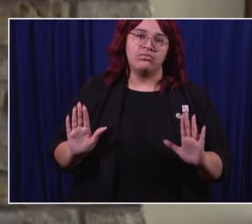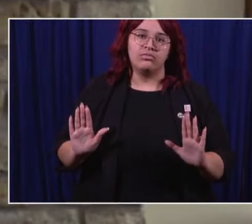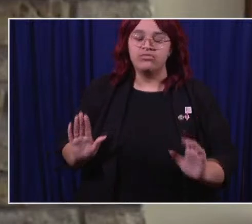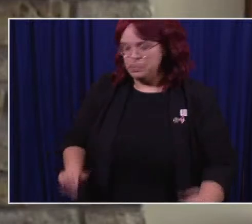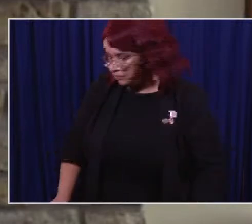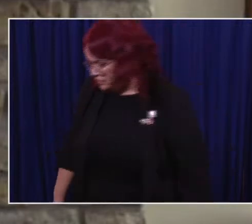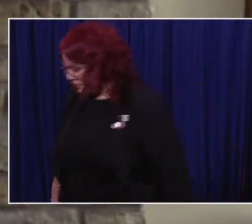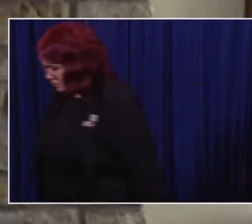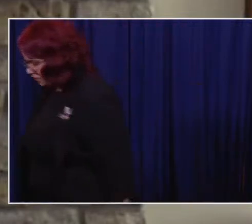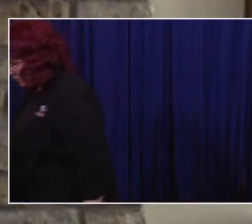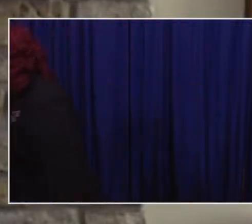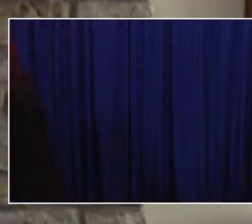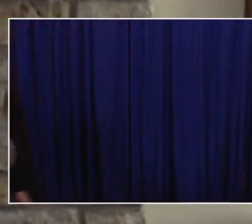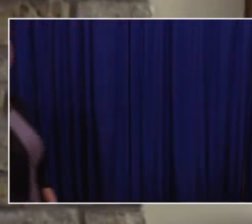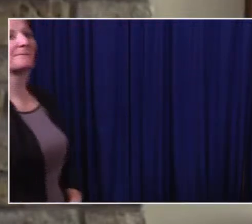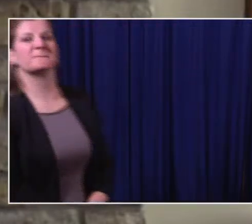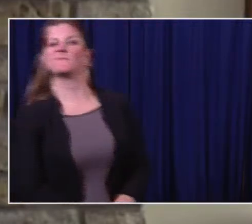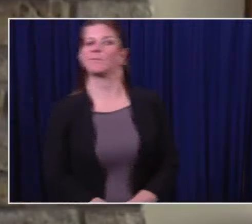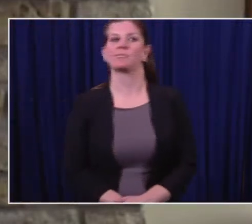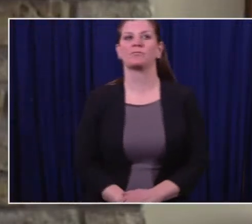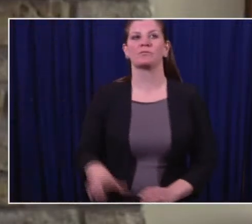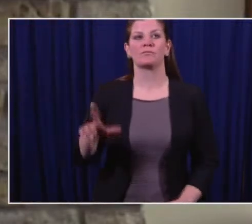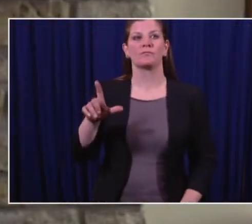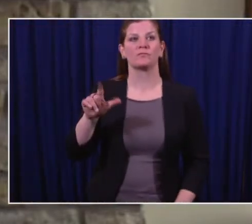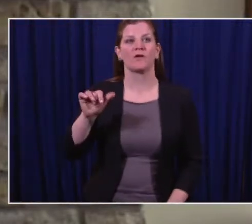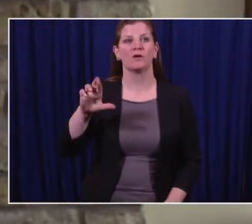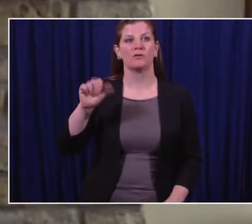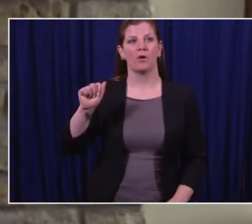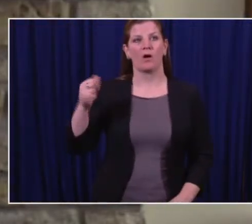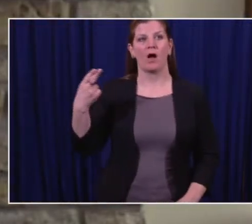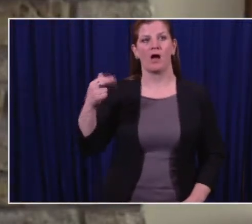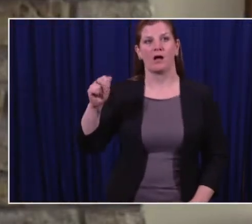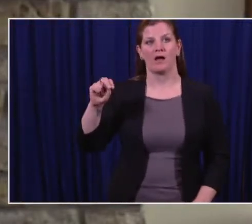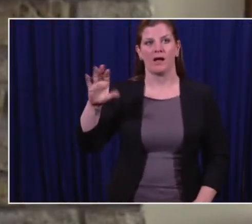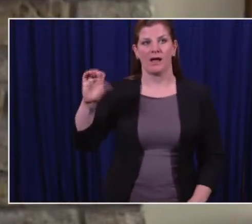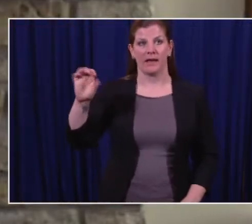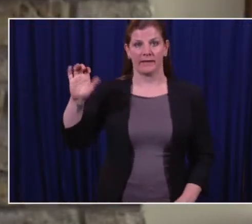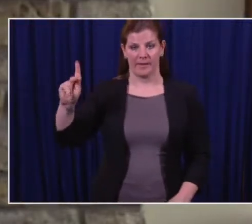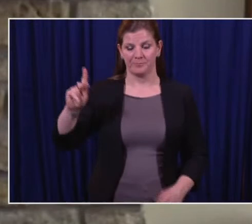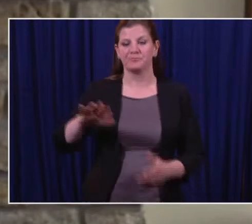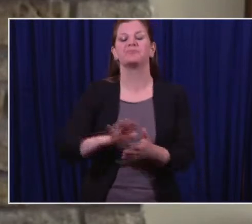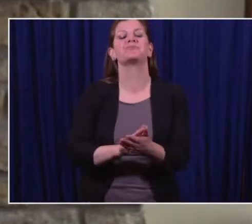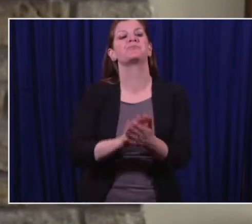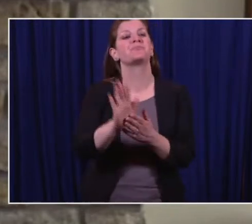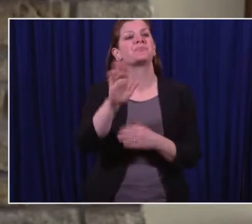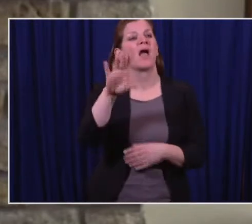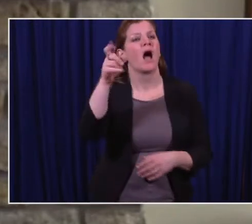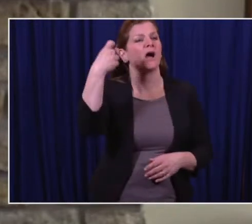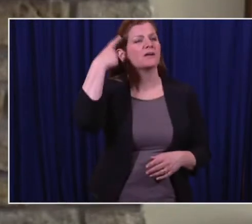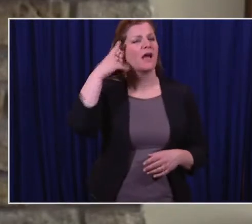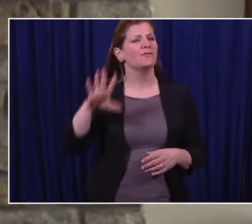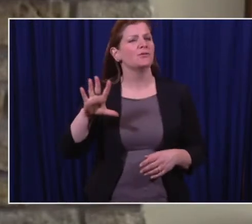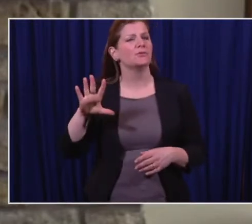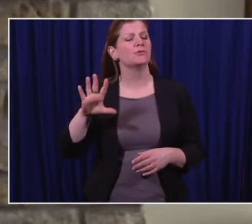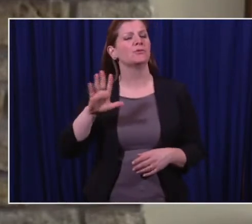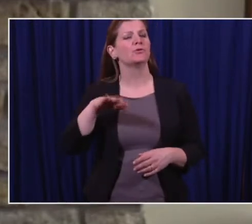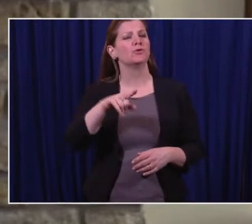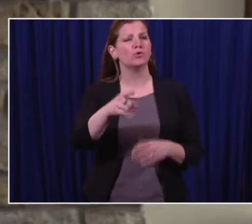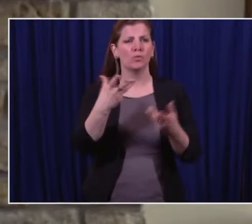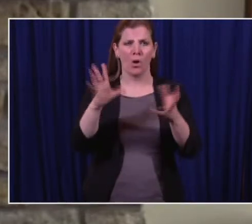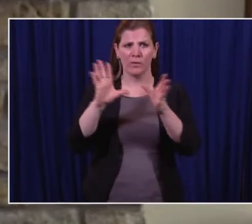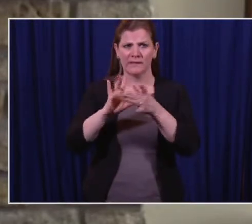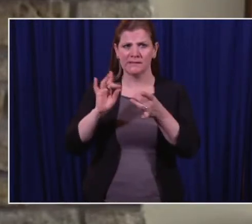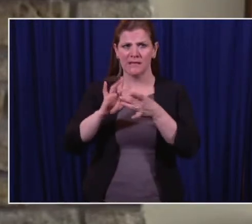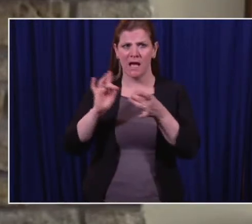Next question is from Laura Hancock at cleveland.com. Governor DeWine, you have shared that